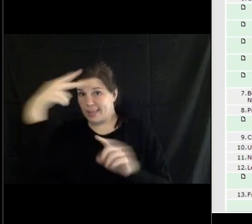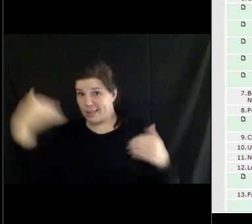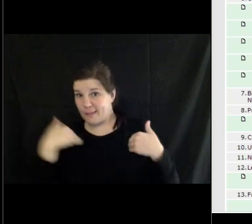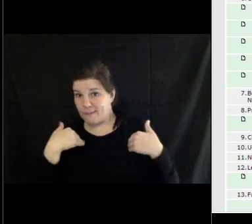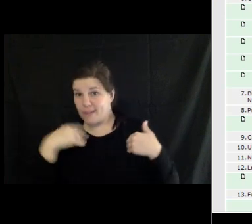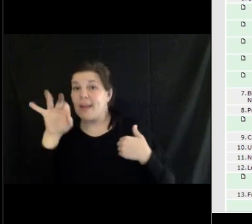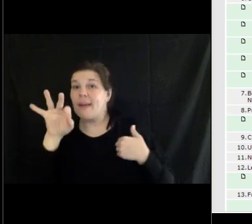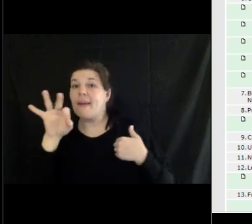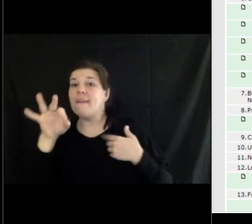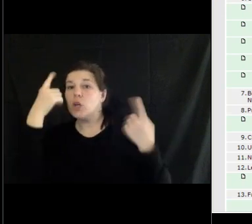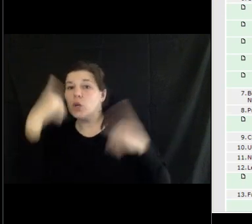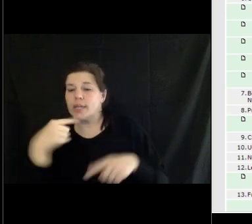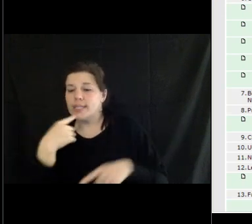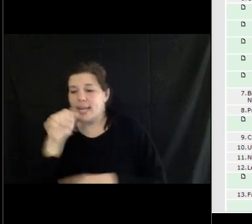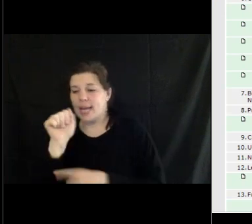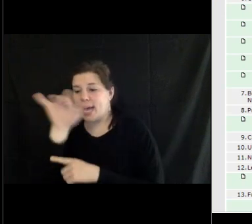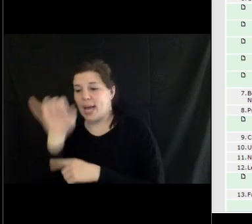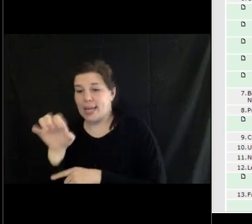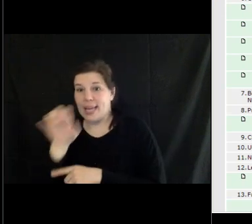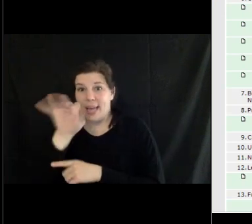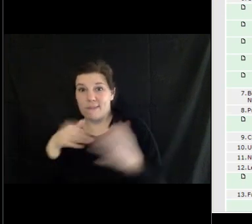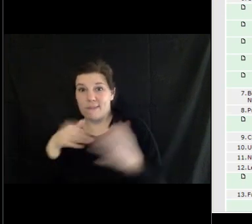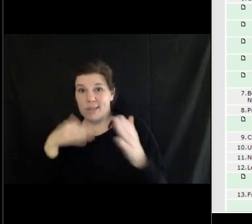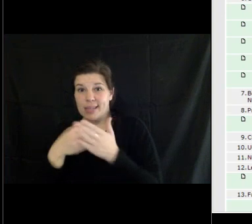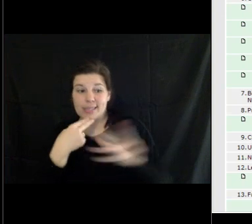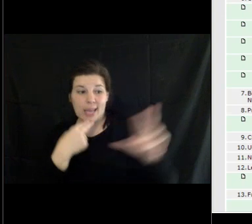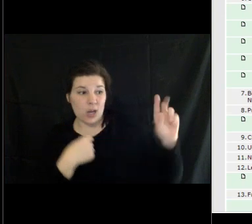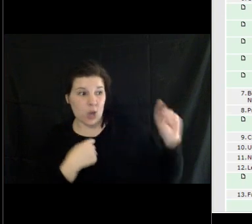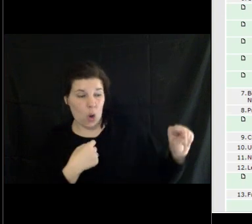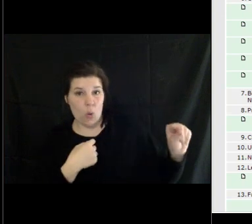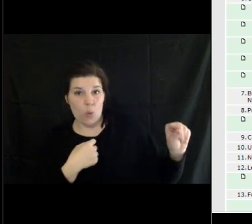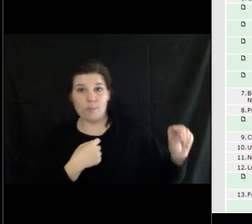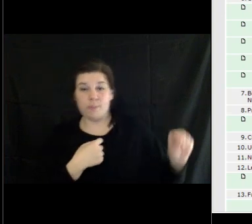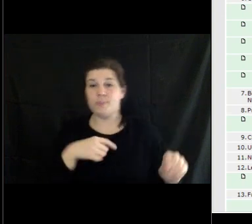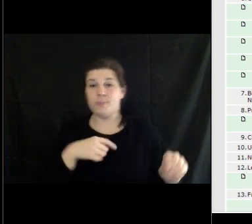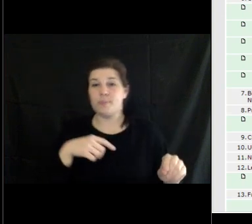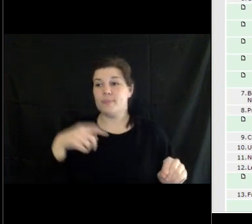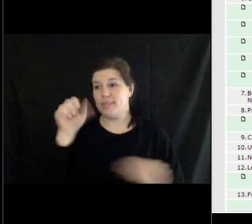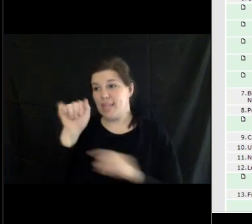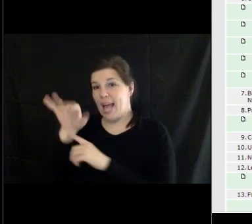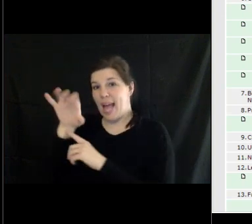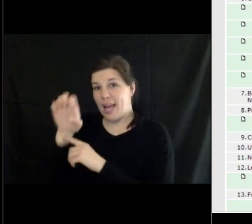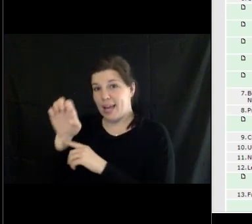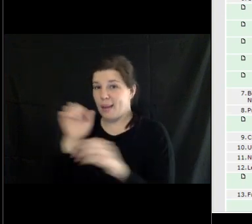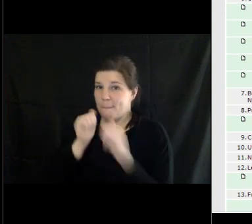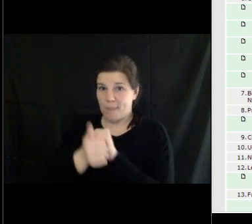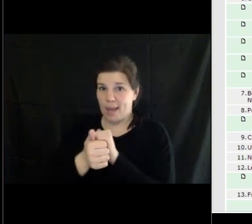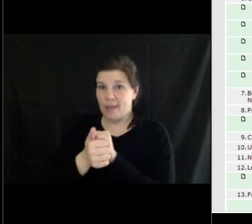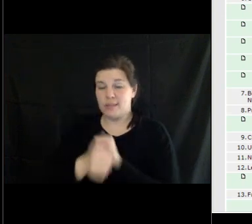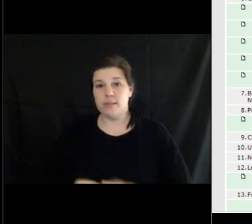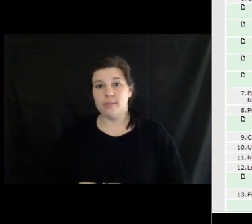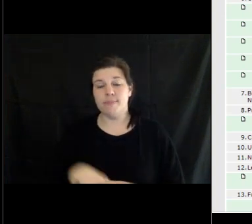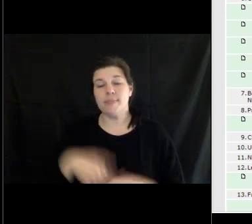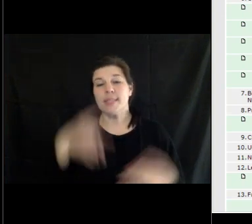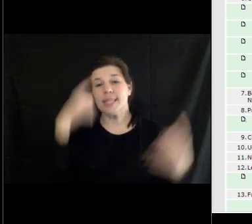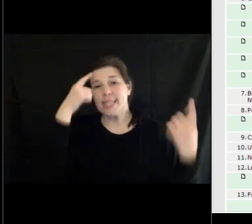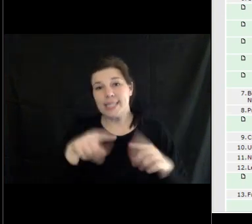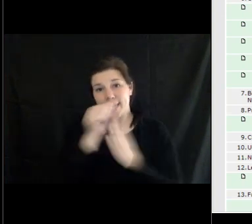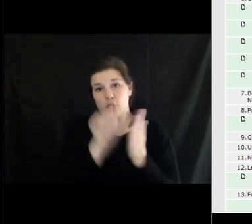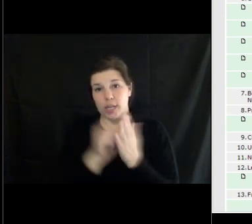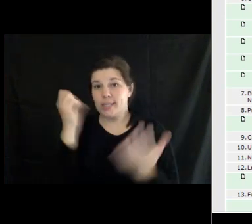say aye. Aye. All those who oppose say no. The ayes have it. The motion passes unanimously. Consent agenda is approved. There are